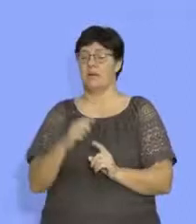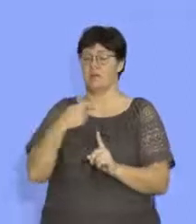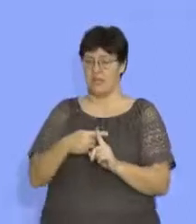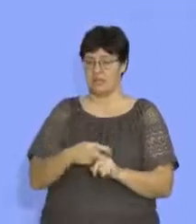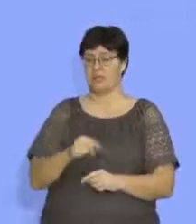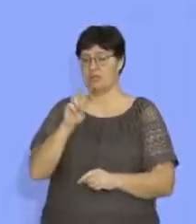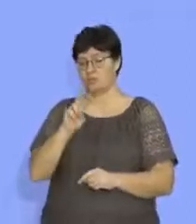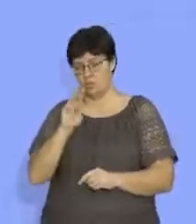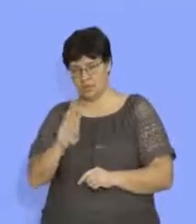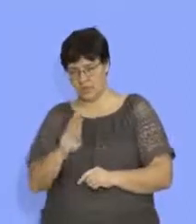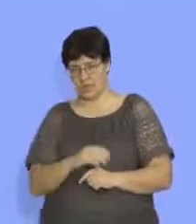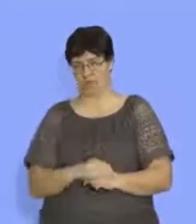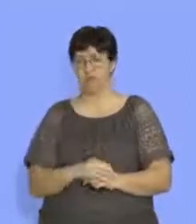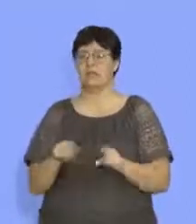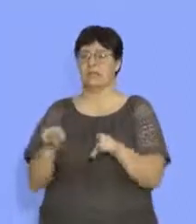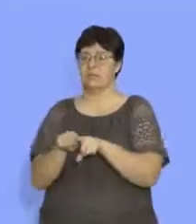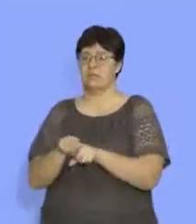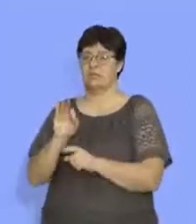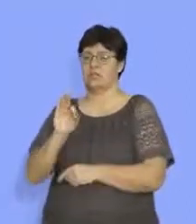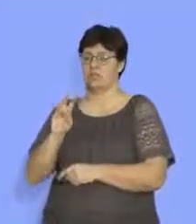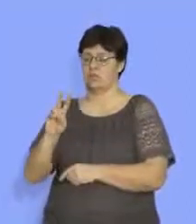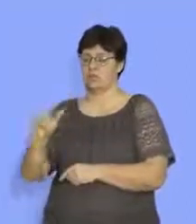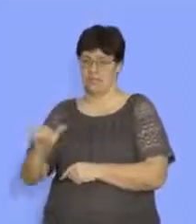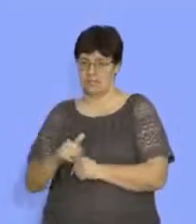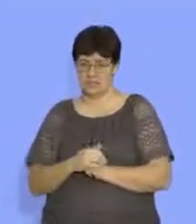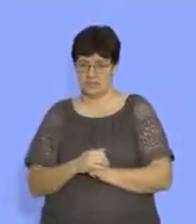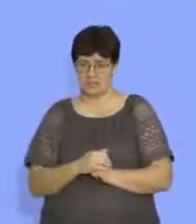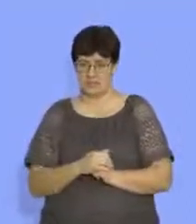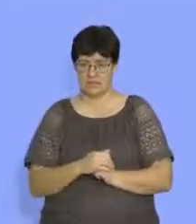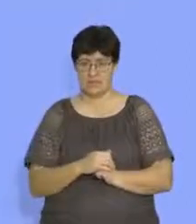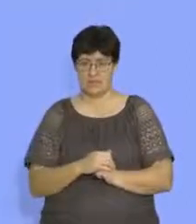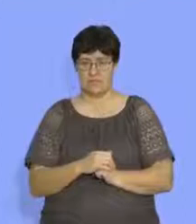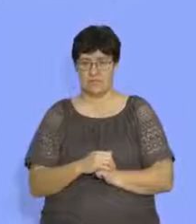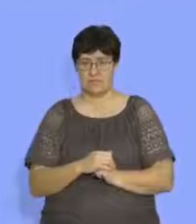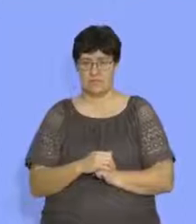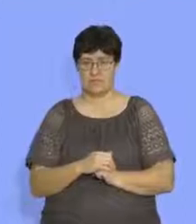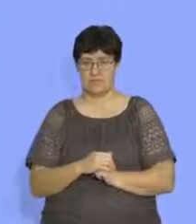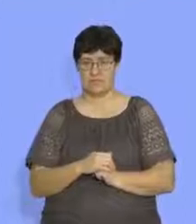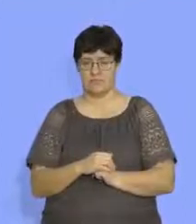7 plus 2B, and this will be equals to